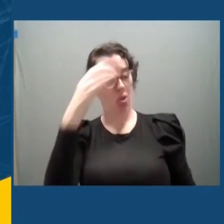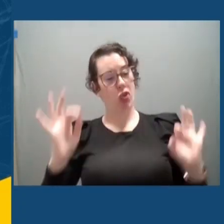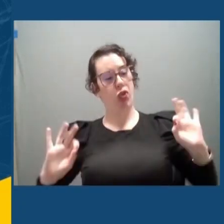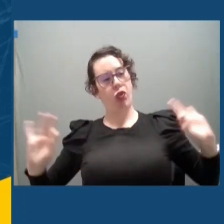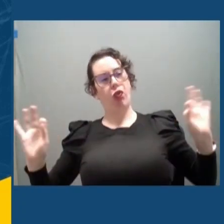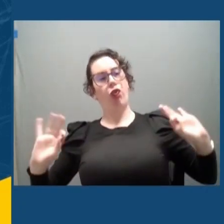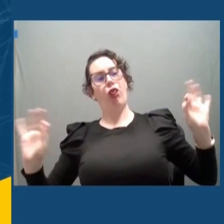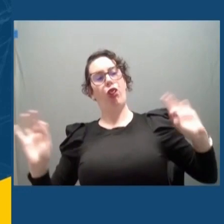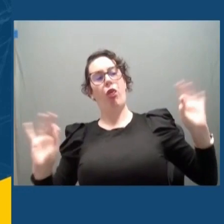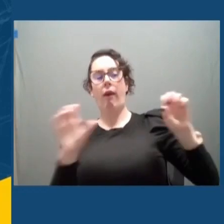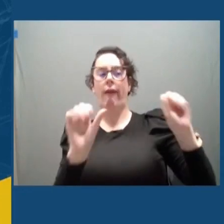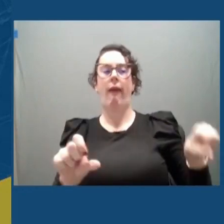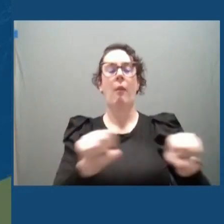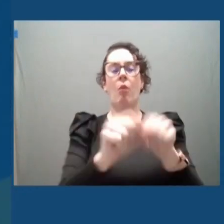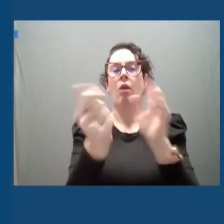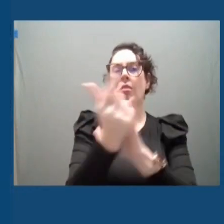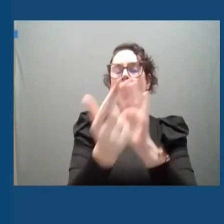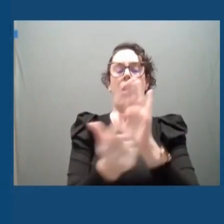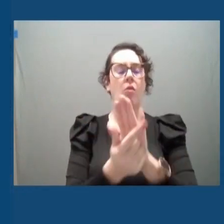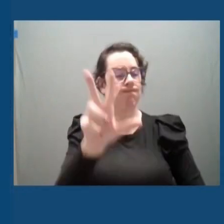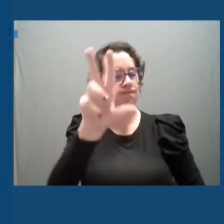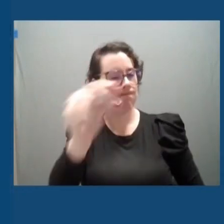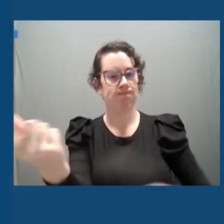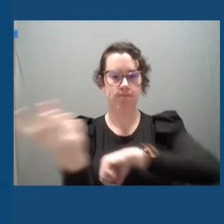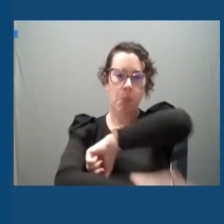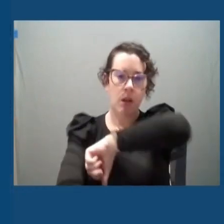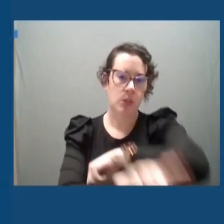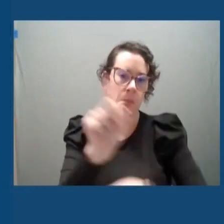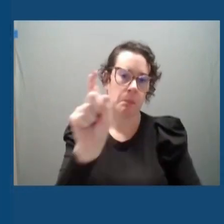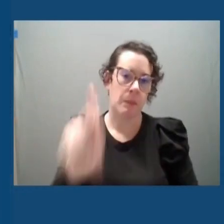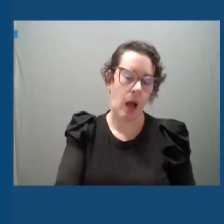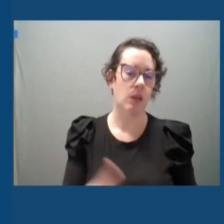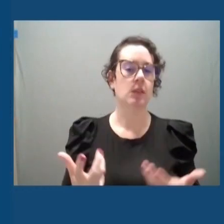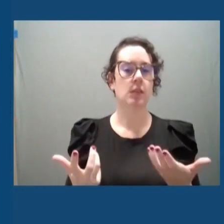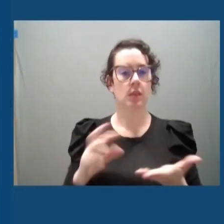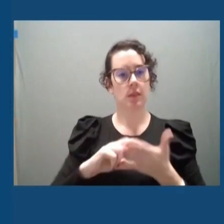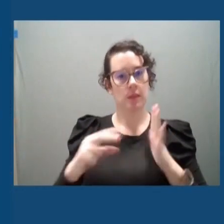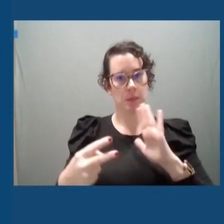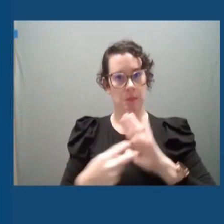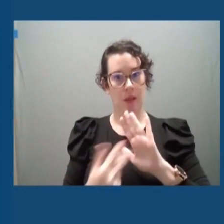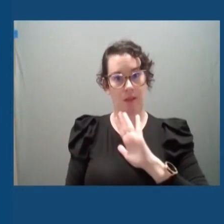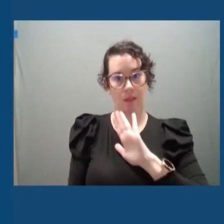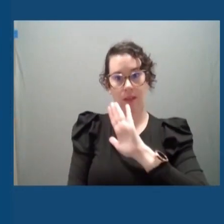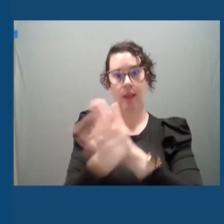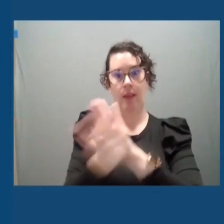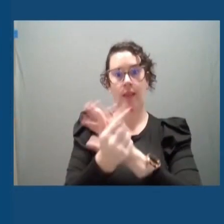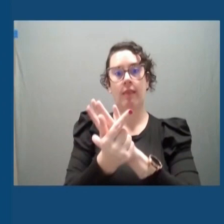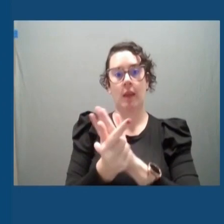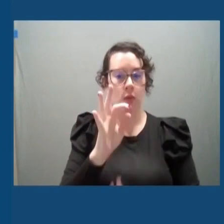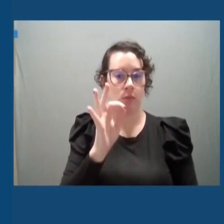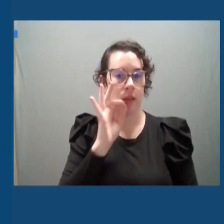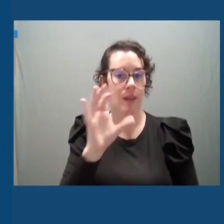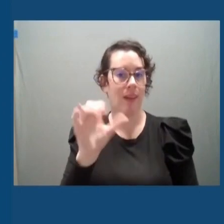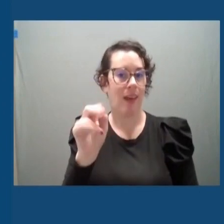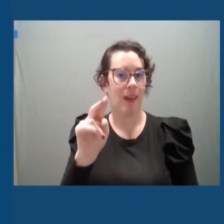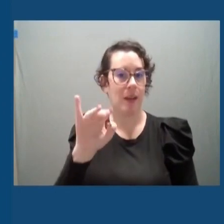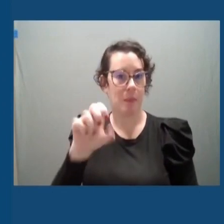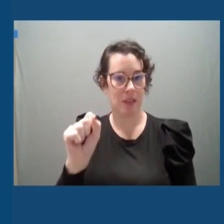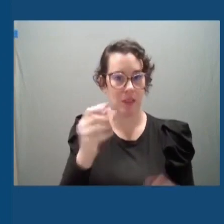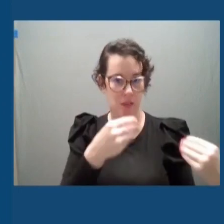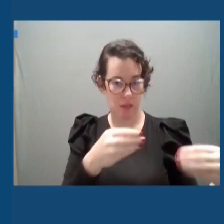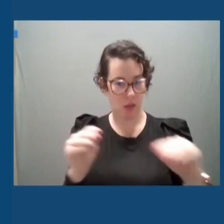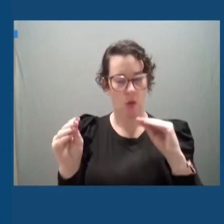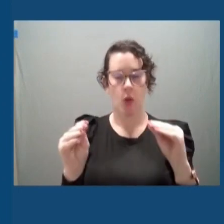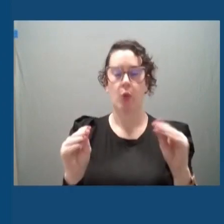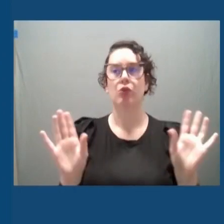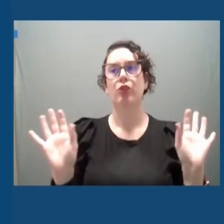impunity. And this extends to the illegal cannabis vendors who flagrantly violate